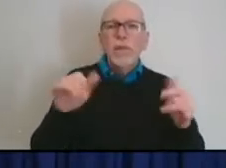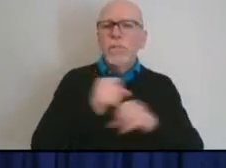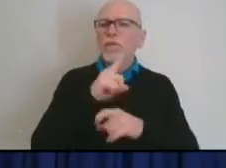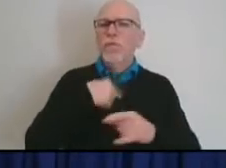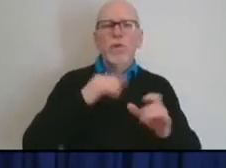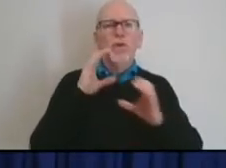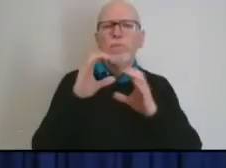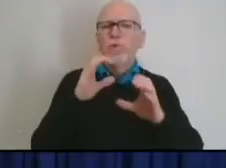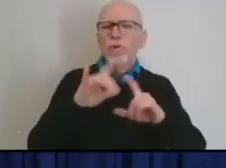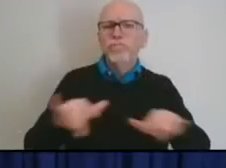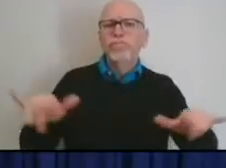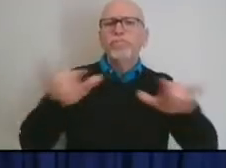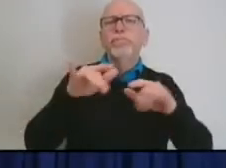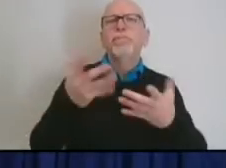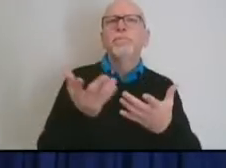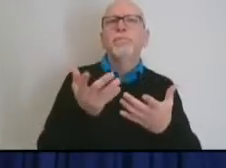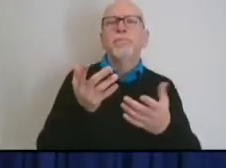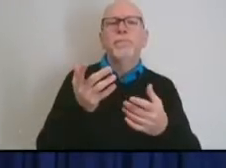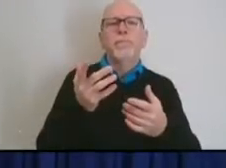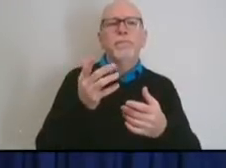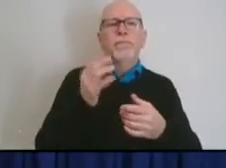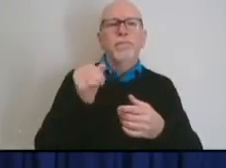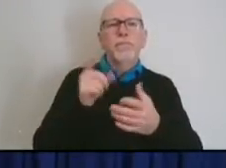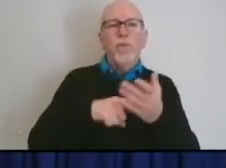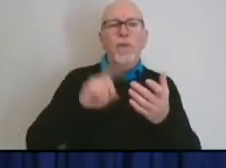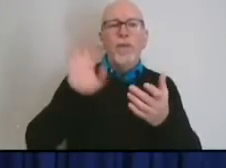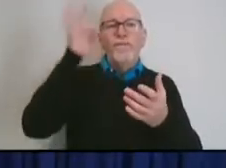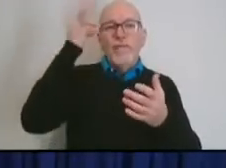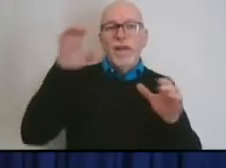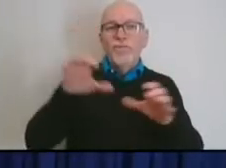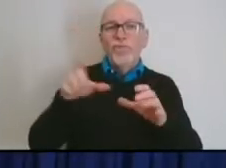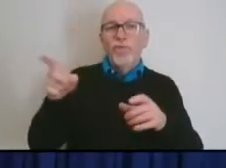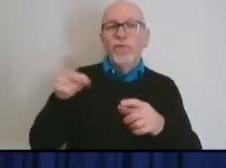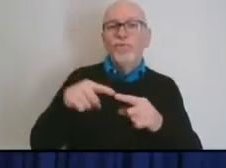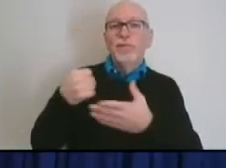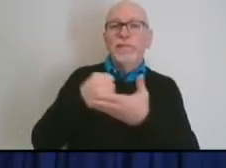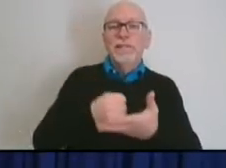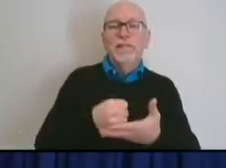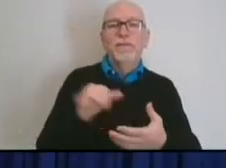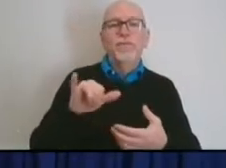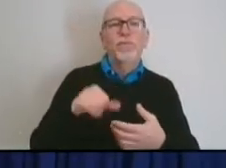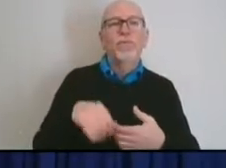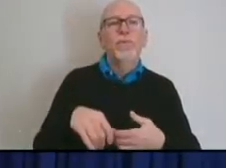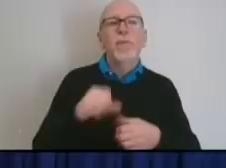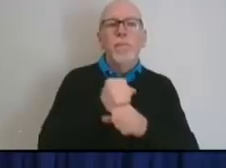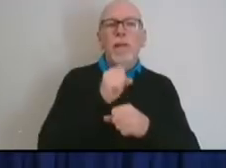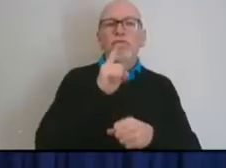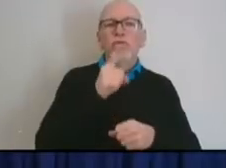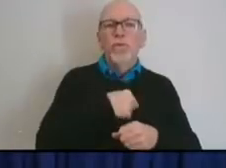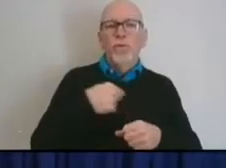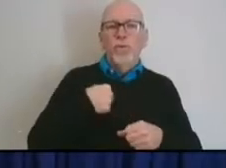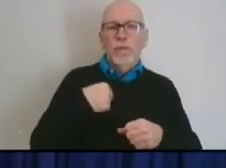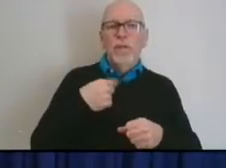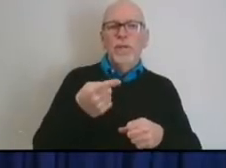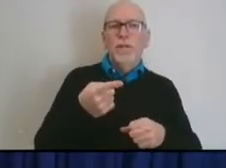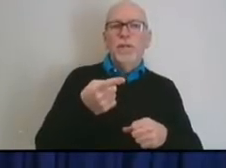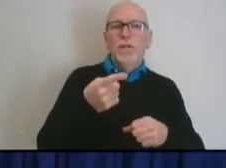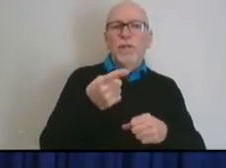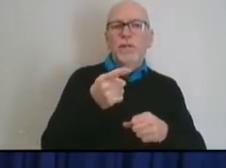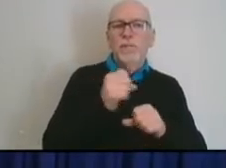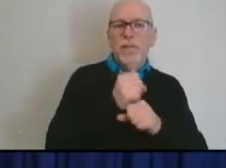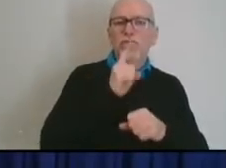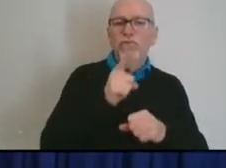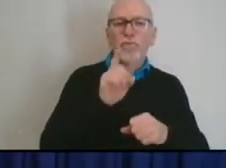units, and even what the feds are contemplating doing to assist, making sure we're getting into our brown and black communities